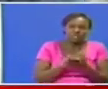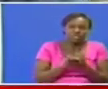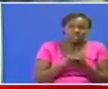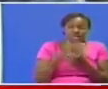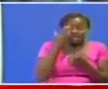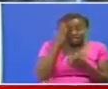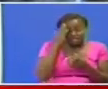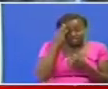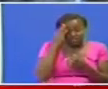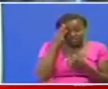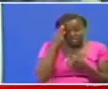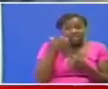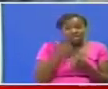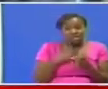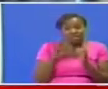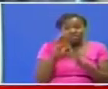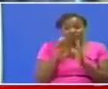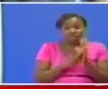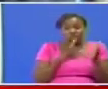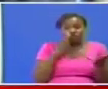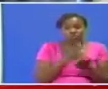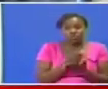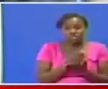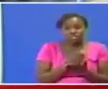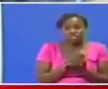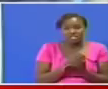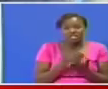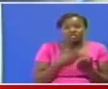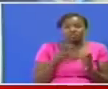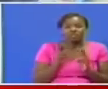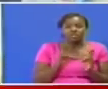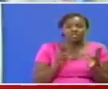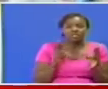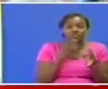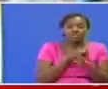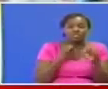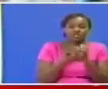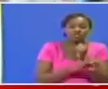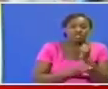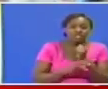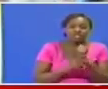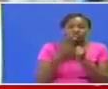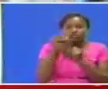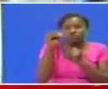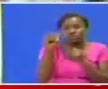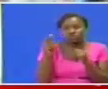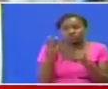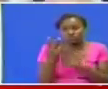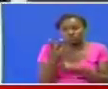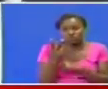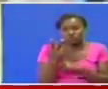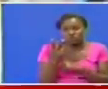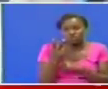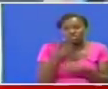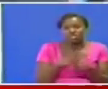dear some of these biblical truths. I was ready to be president of this country in 2002 when my